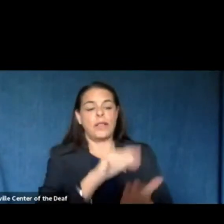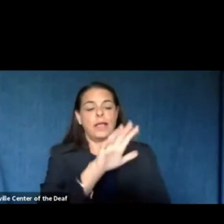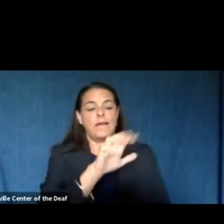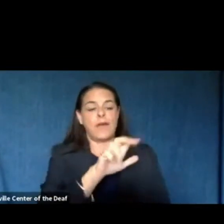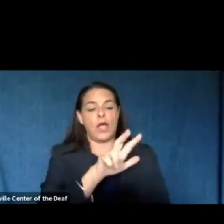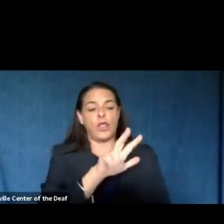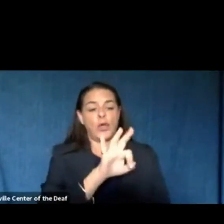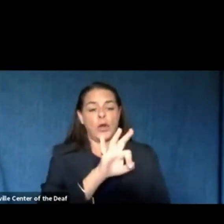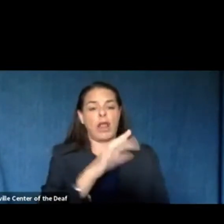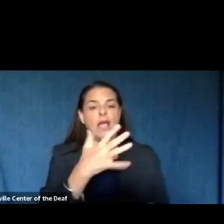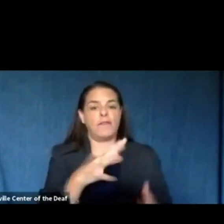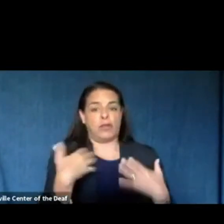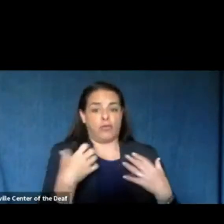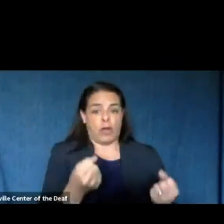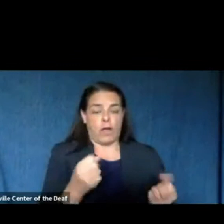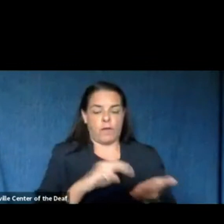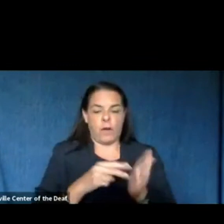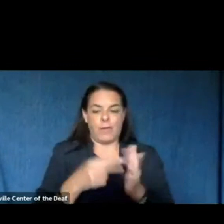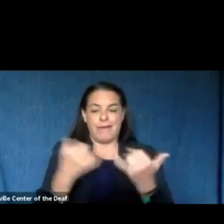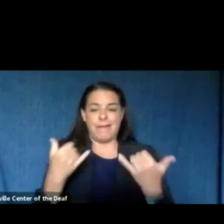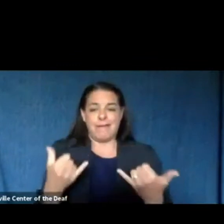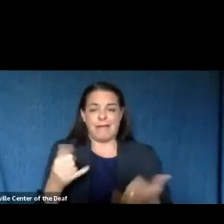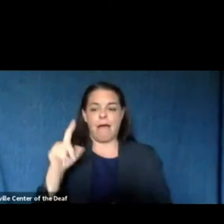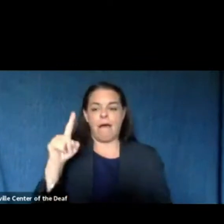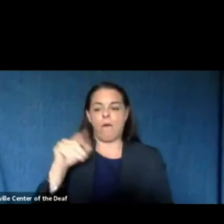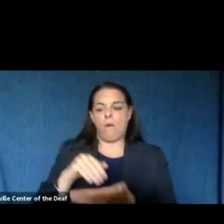1,539 of our cases have recovered, giving us